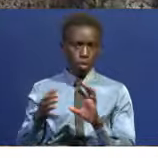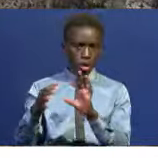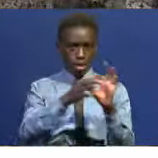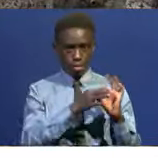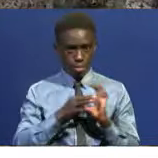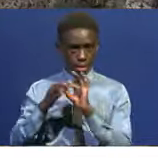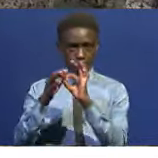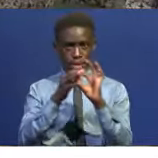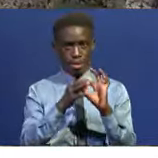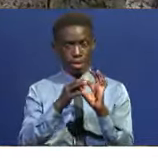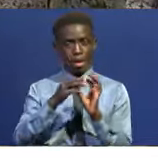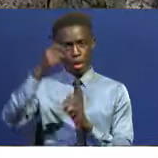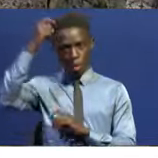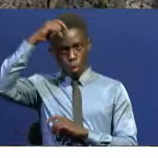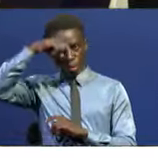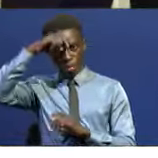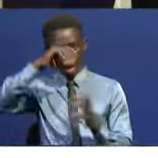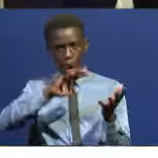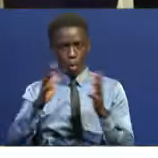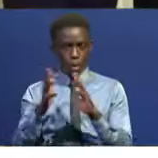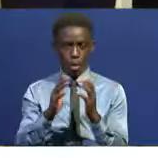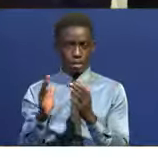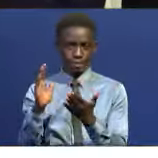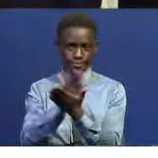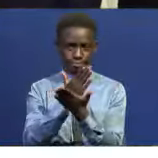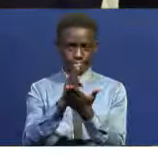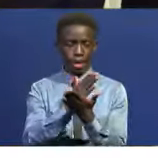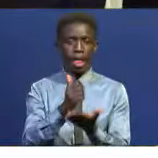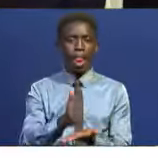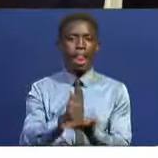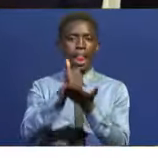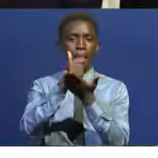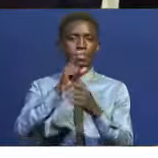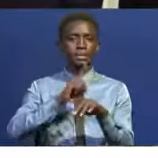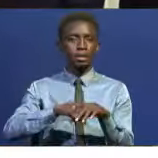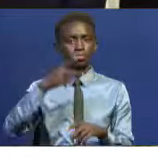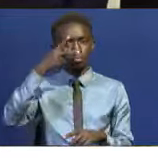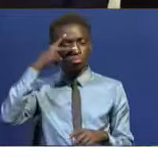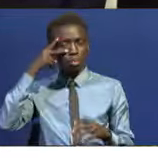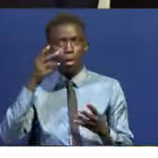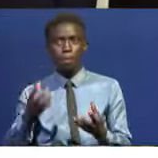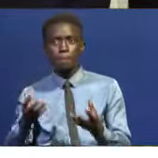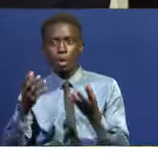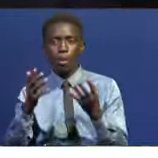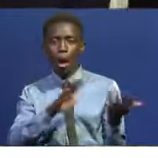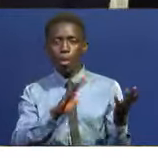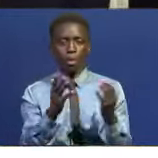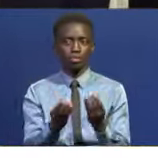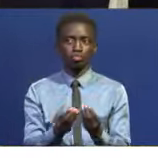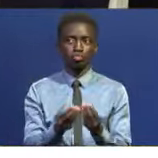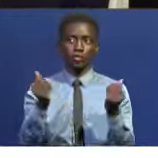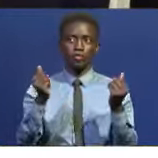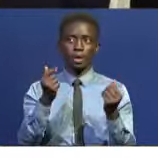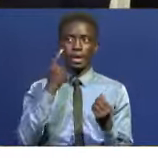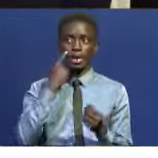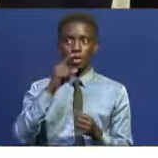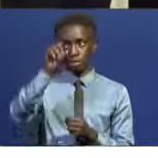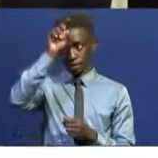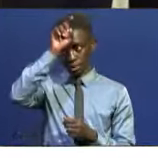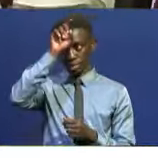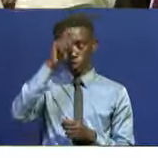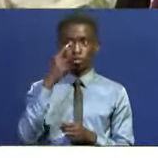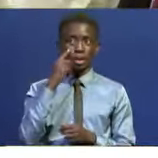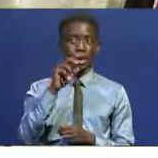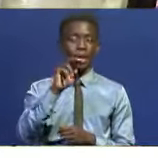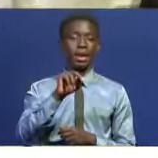will help the continent deal with security threats like terrorism. Egyptian ambassador to Kenya, Wael Nasreldin,